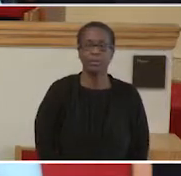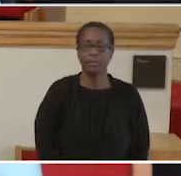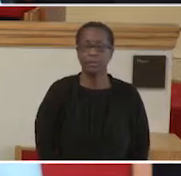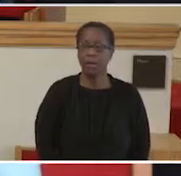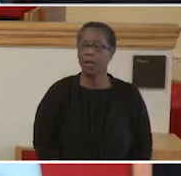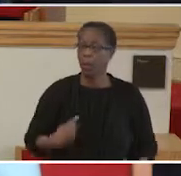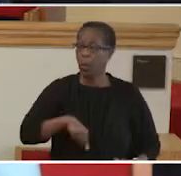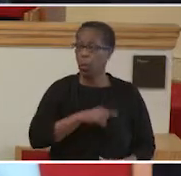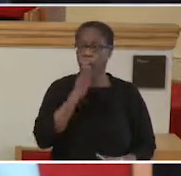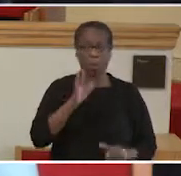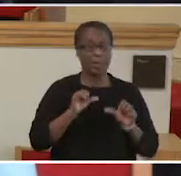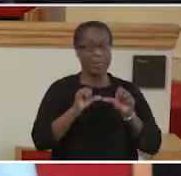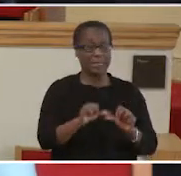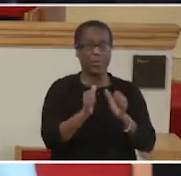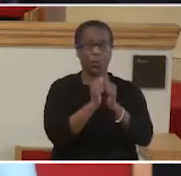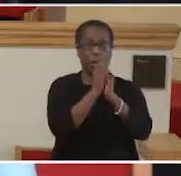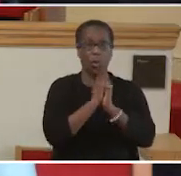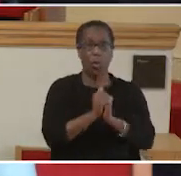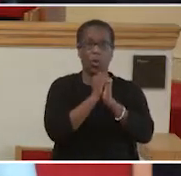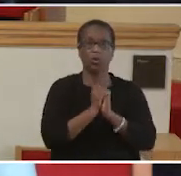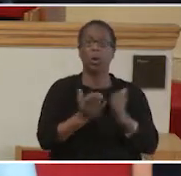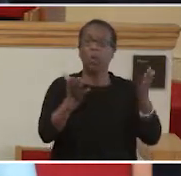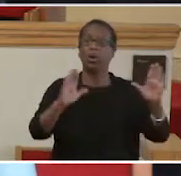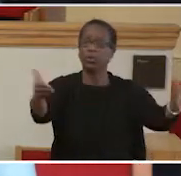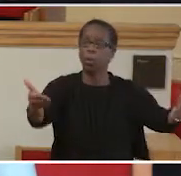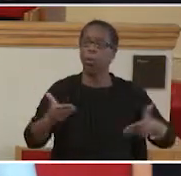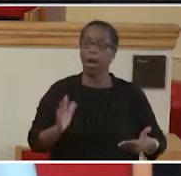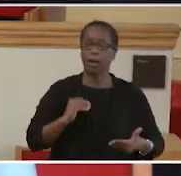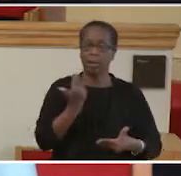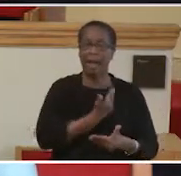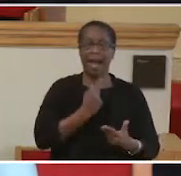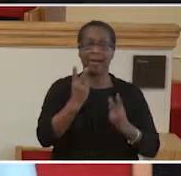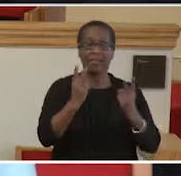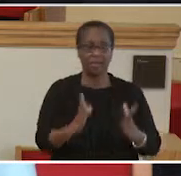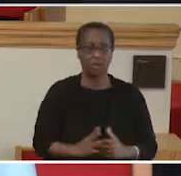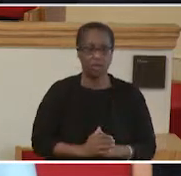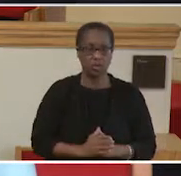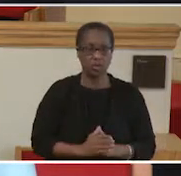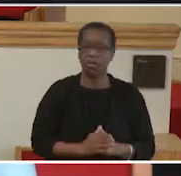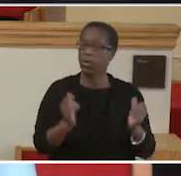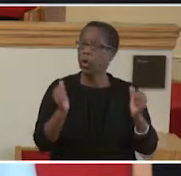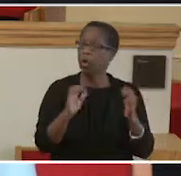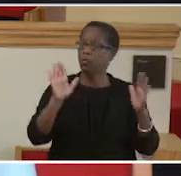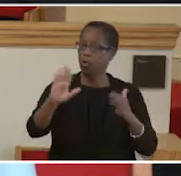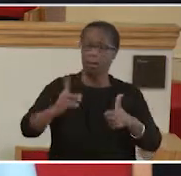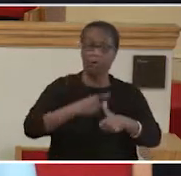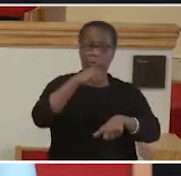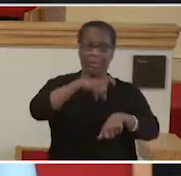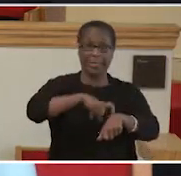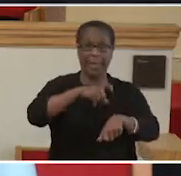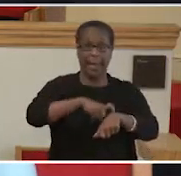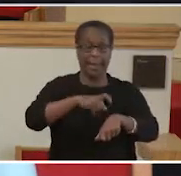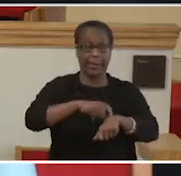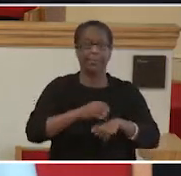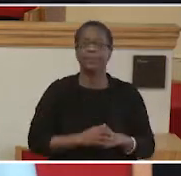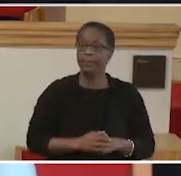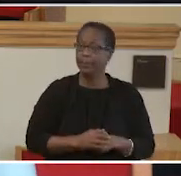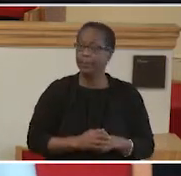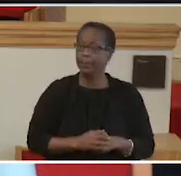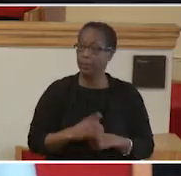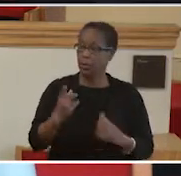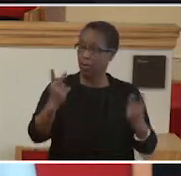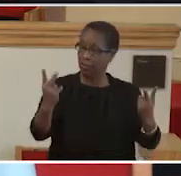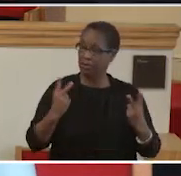As we continue in worship, we want to welcome our guests. So if this is your first time that